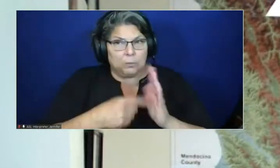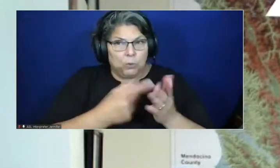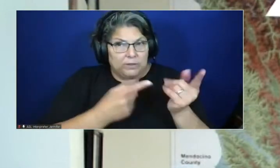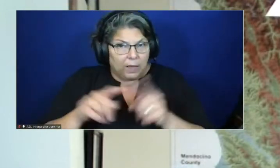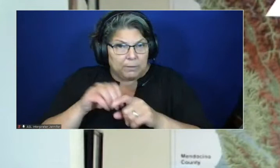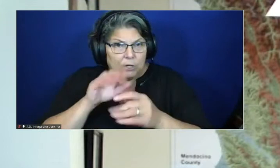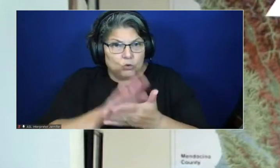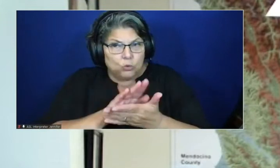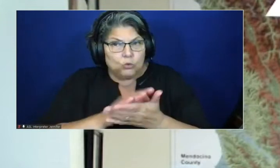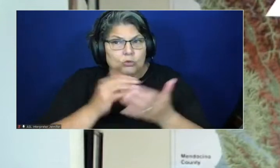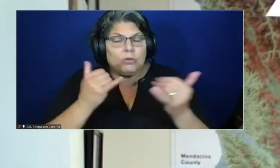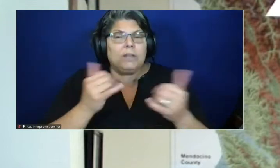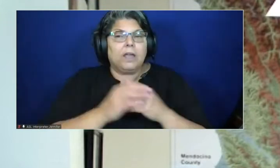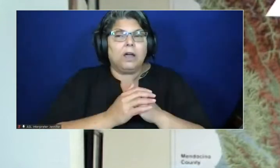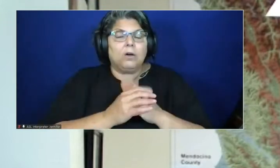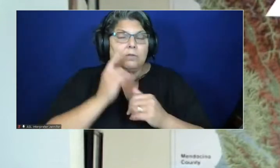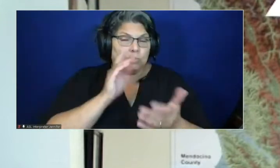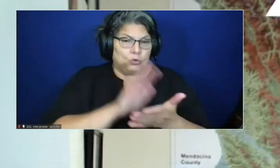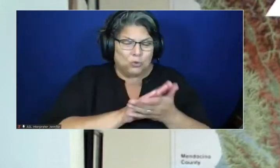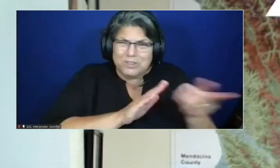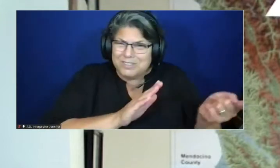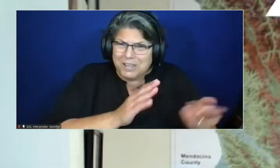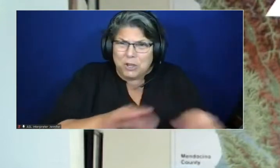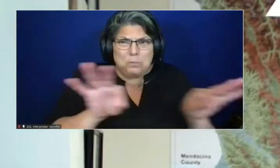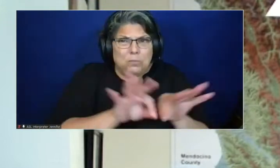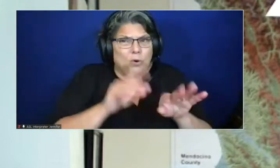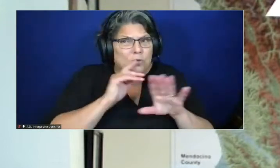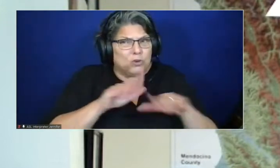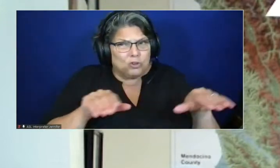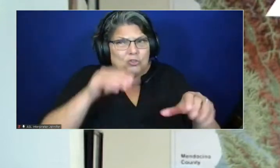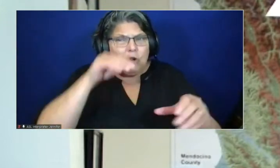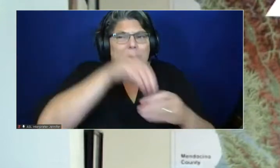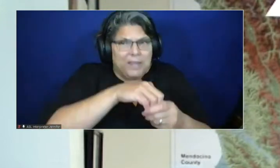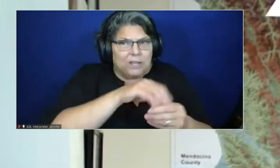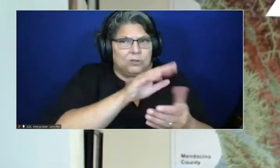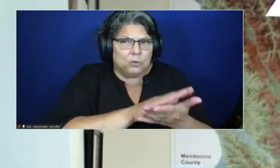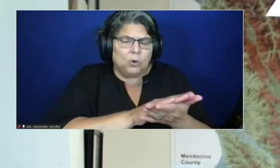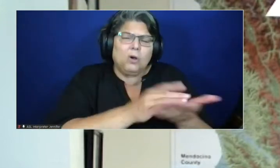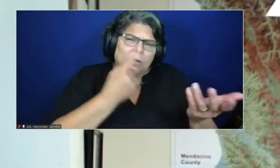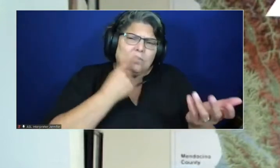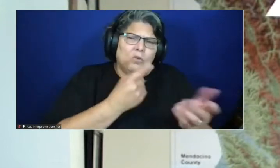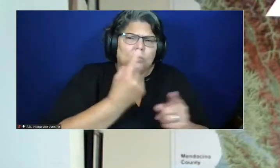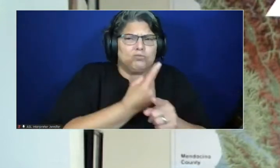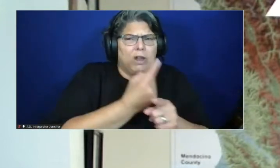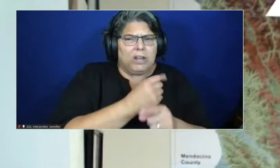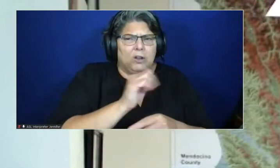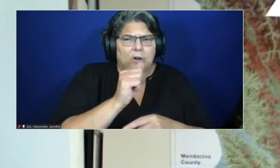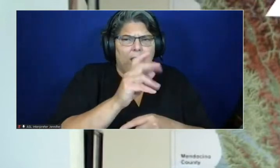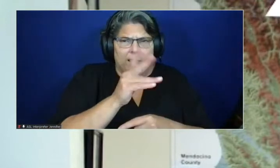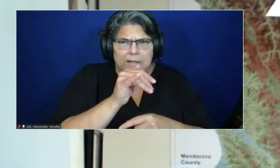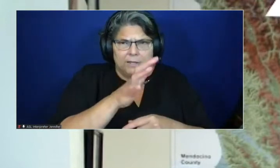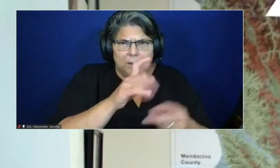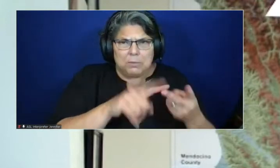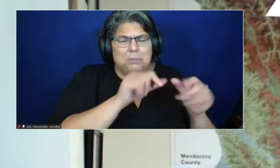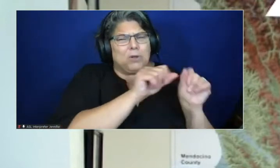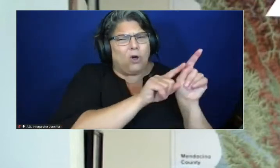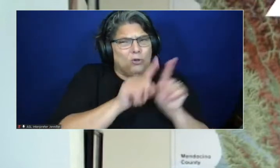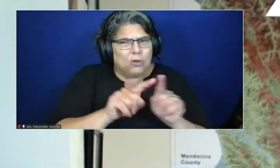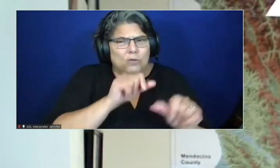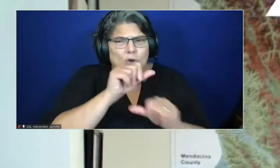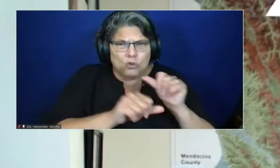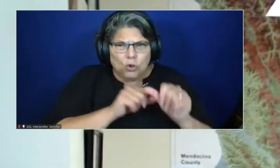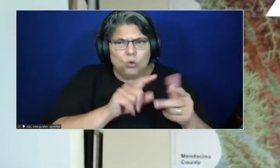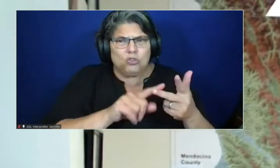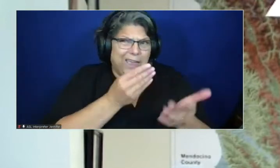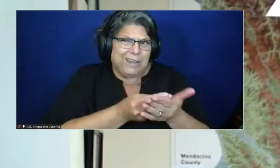With the schools, it's very important for the children to be in school, both from an academic, but also social and economic reasons. And so we've